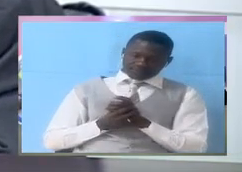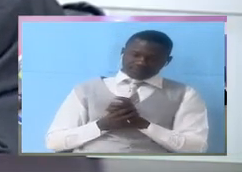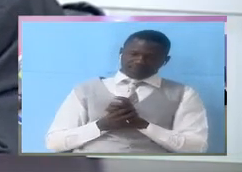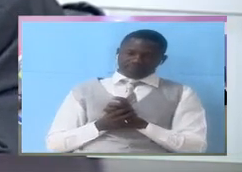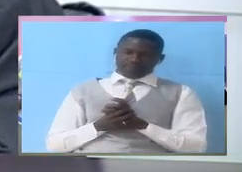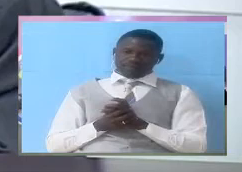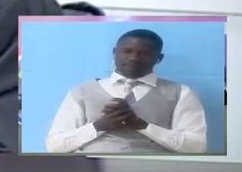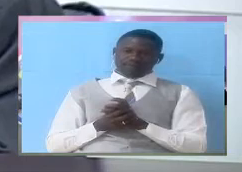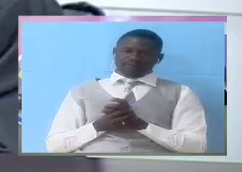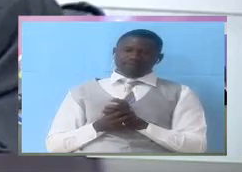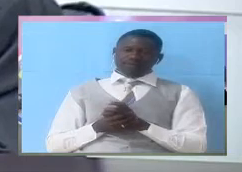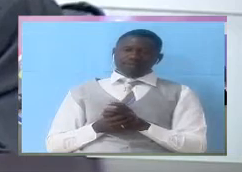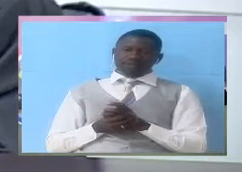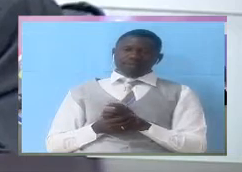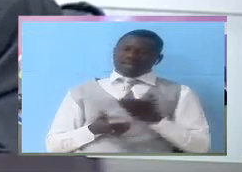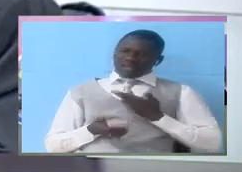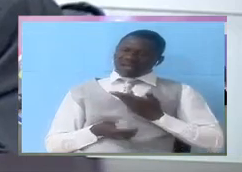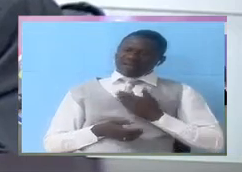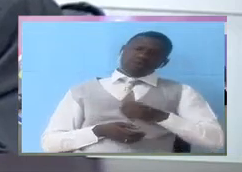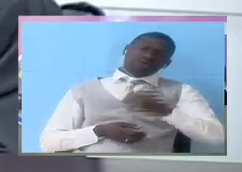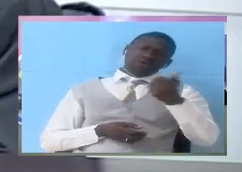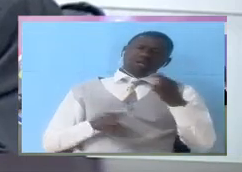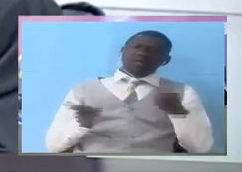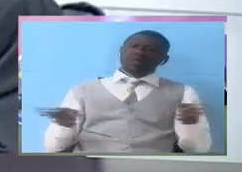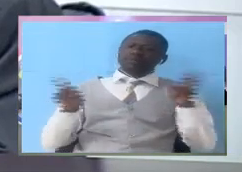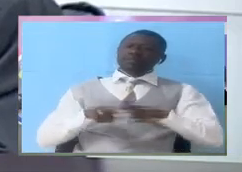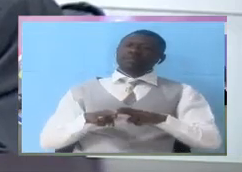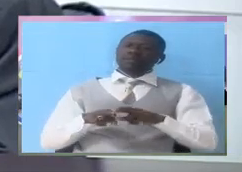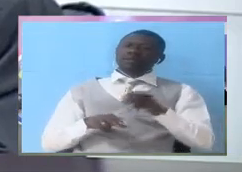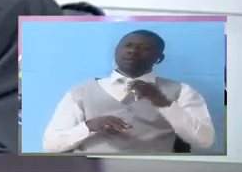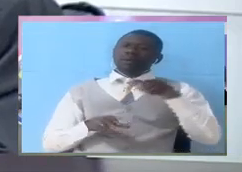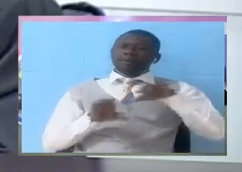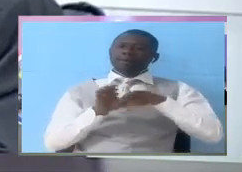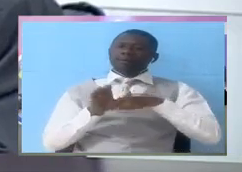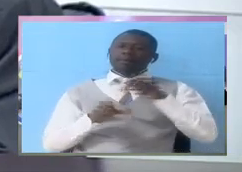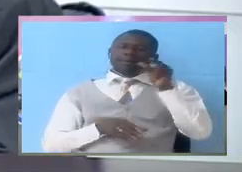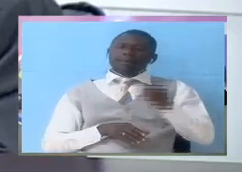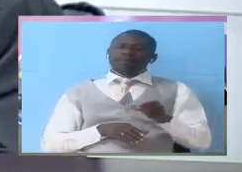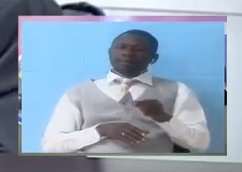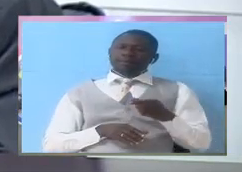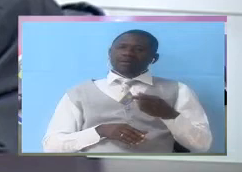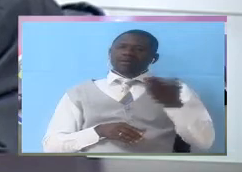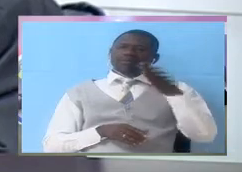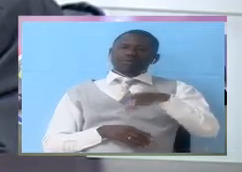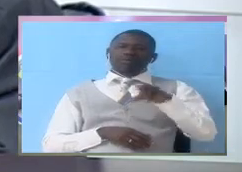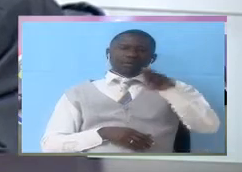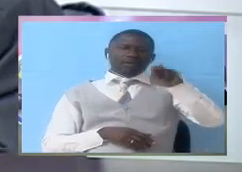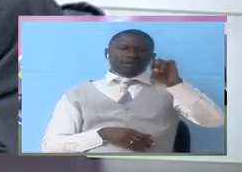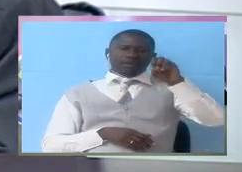of the NIA in the panel. Amna ñeneen ño xamne ni ñu ngi fa togalon NIA ci panel bobu. Who? Some two boys were there. I wouldn't